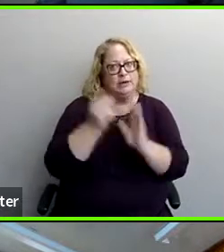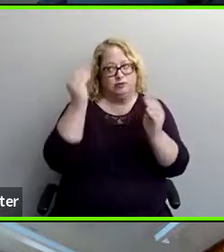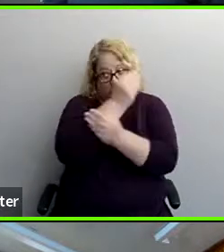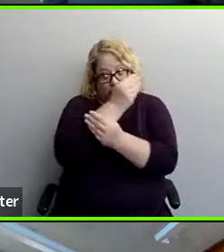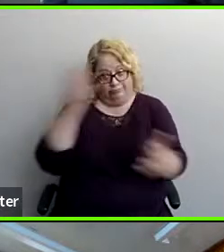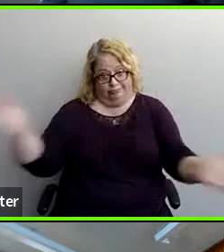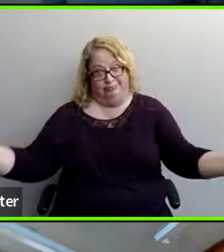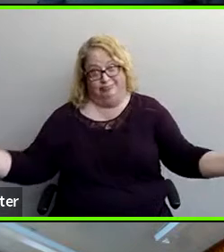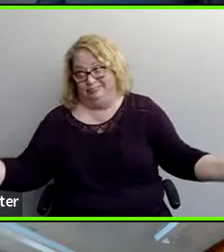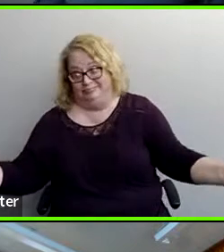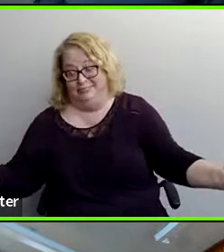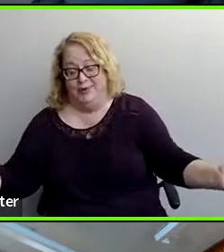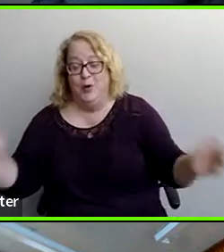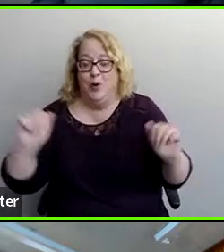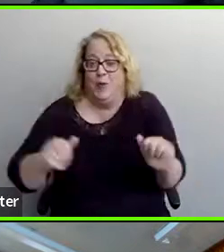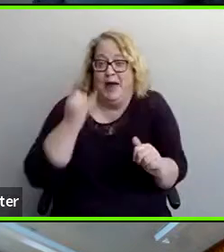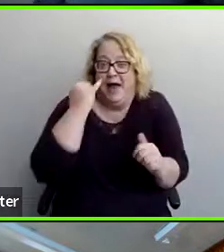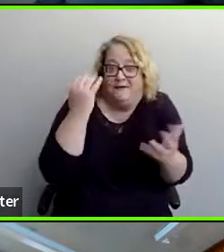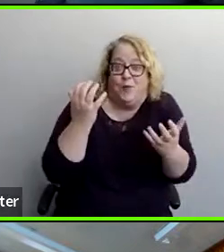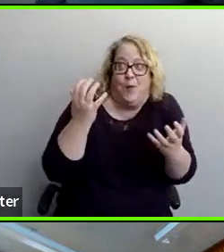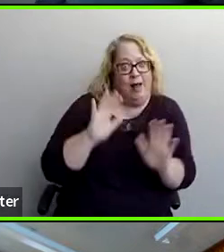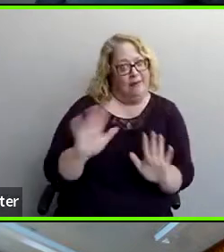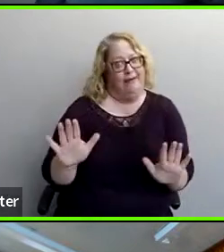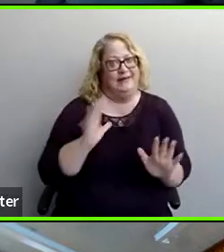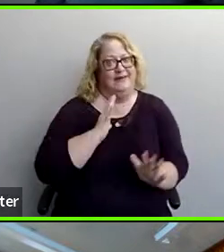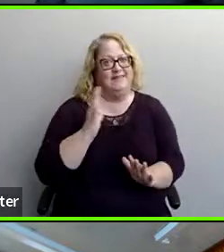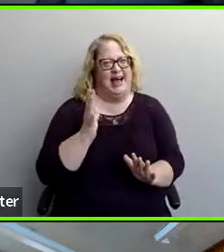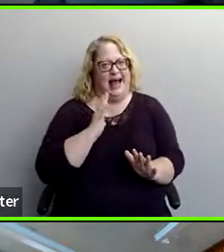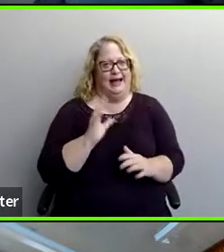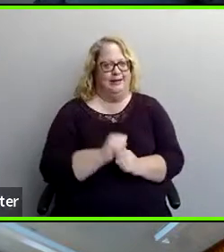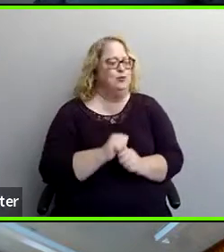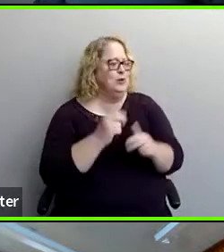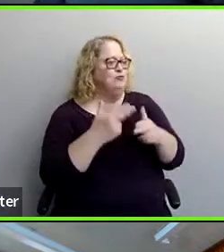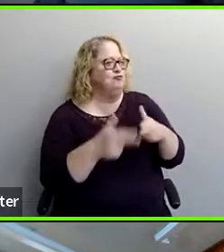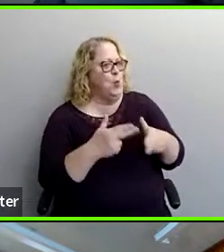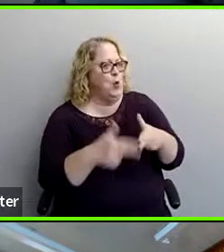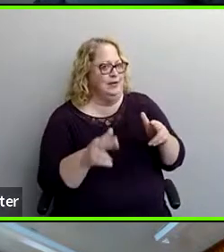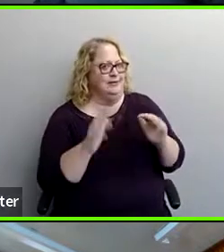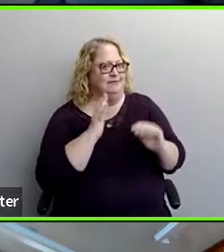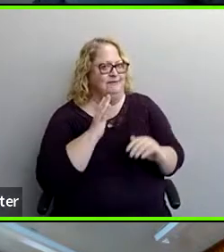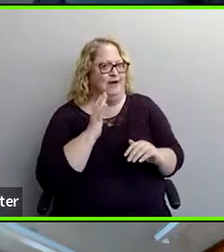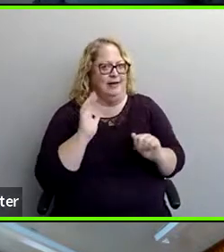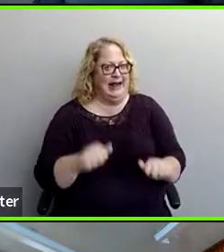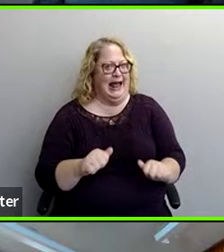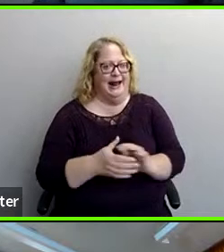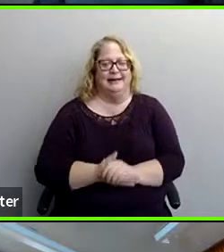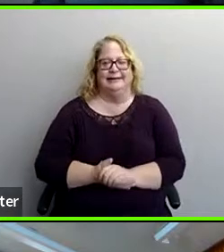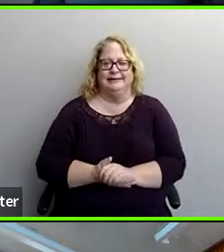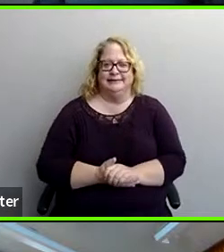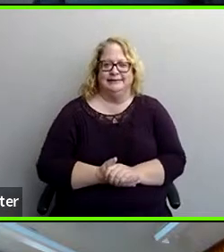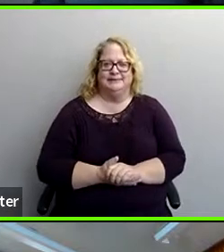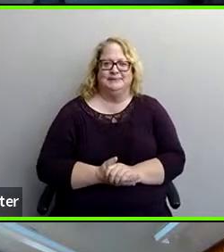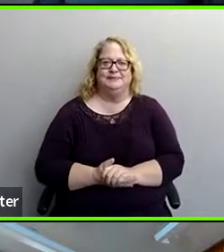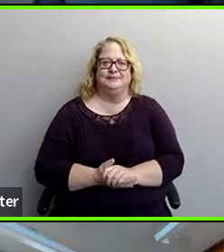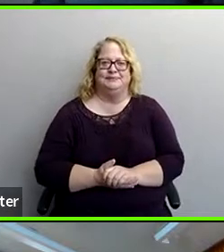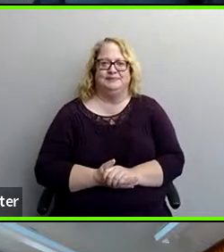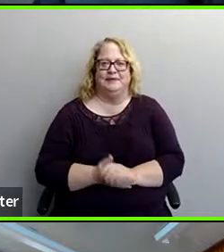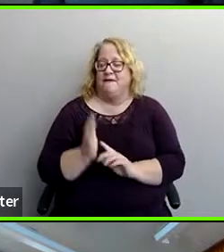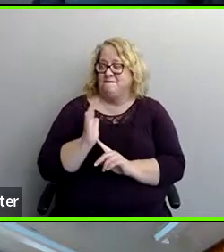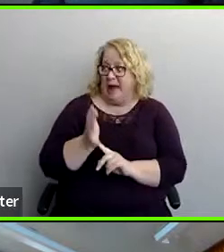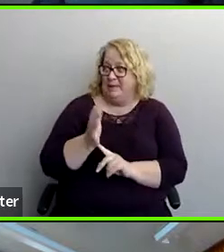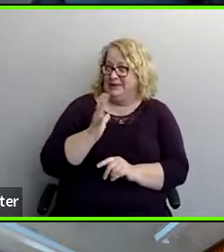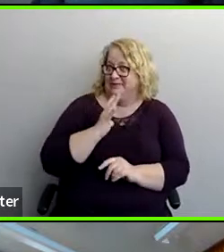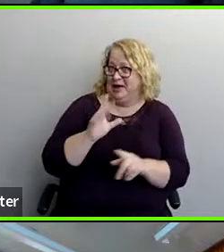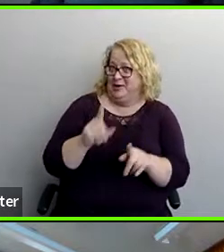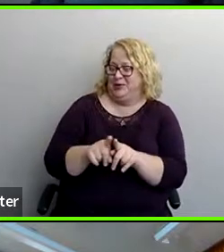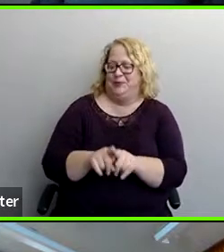too. You can if you want. Sure. You want to Five is good.